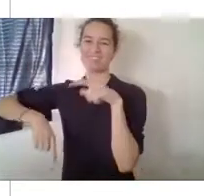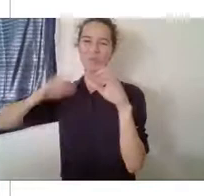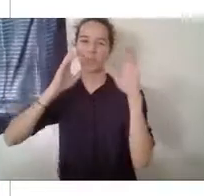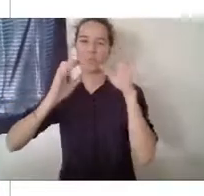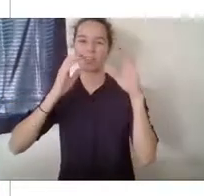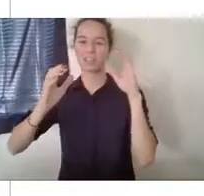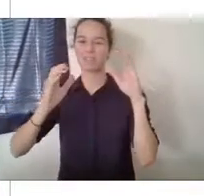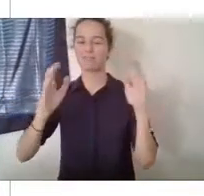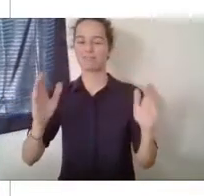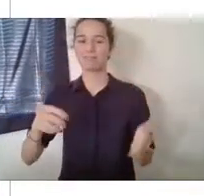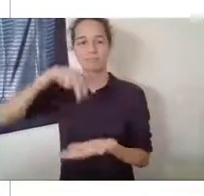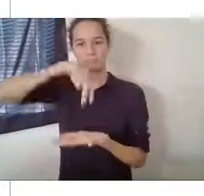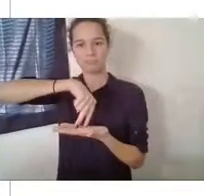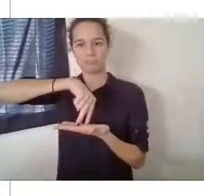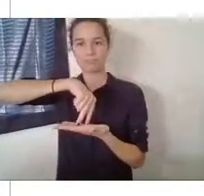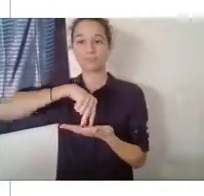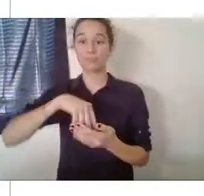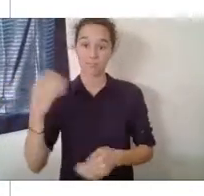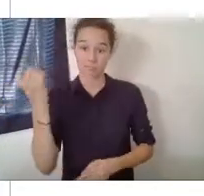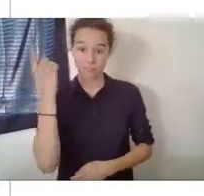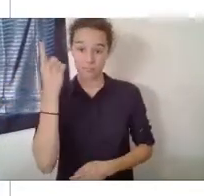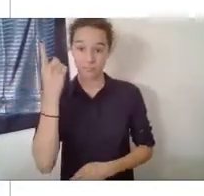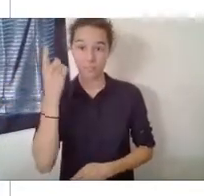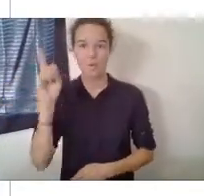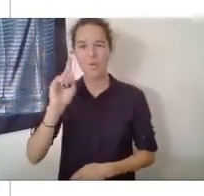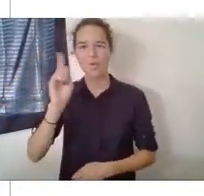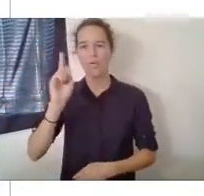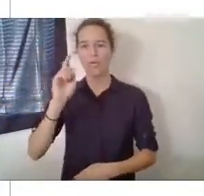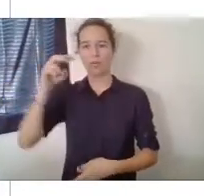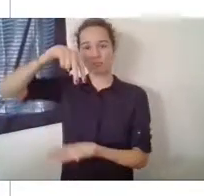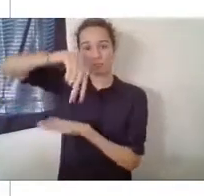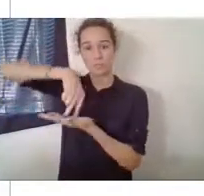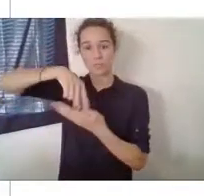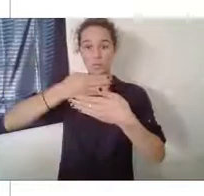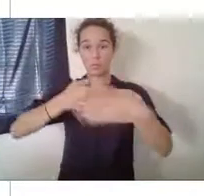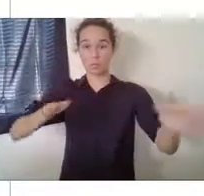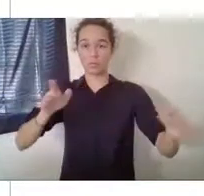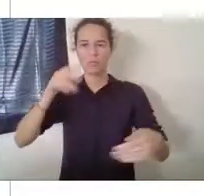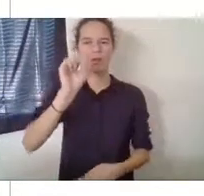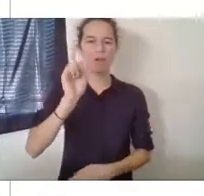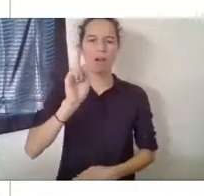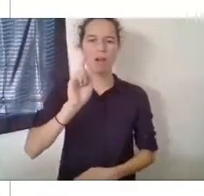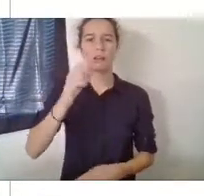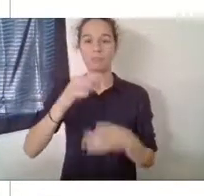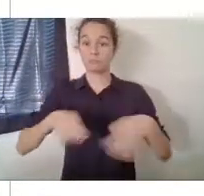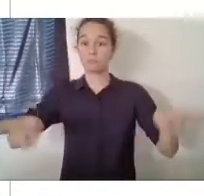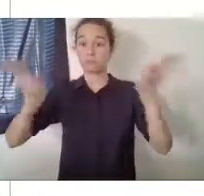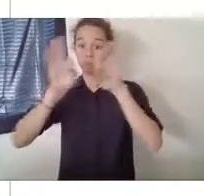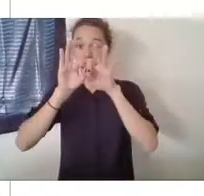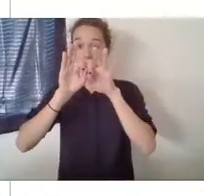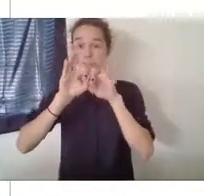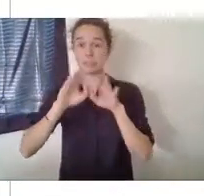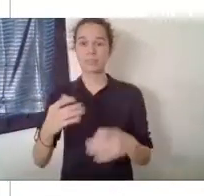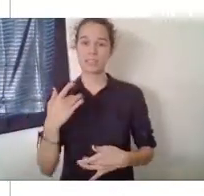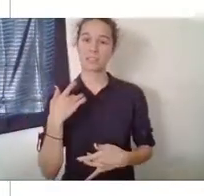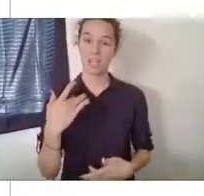A position of strength in this room is somewhere in this center box. As long as you're moving around in the center, you're doing pretty well. Where you don't